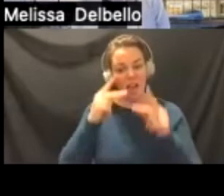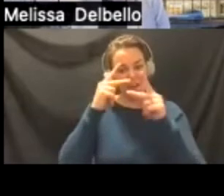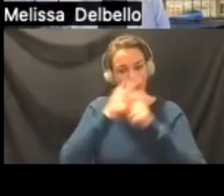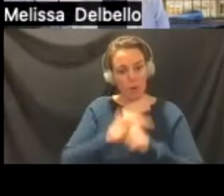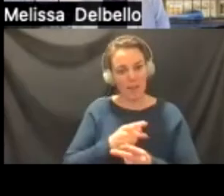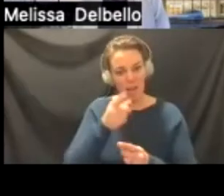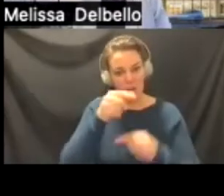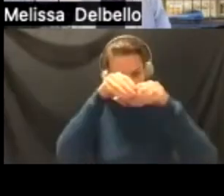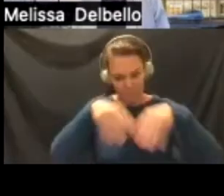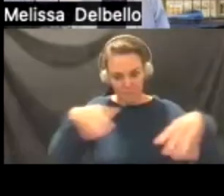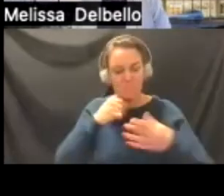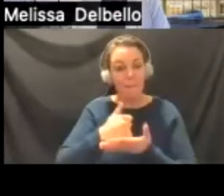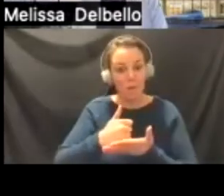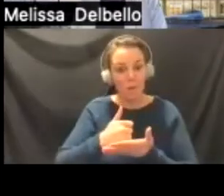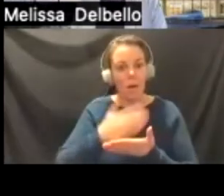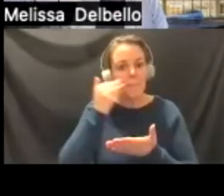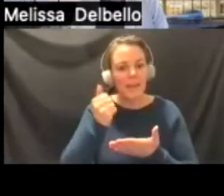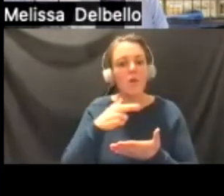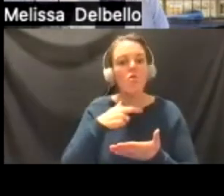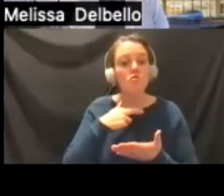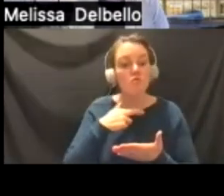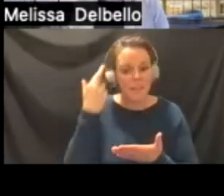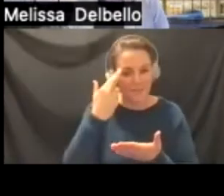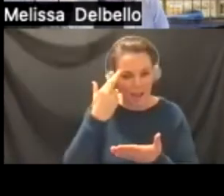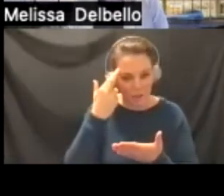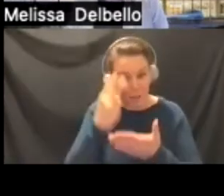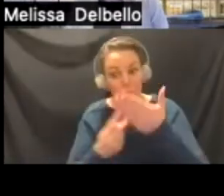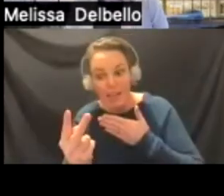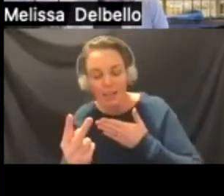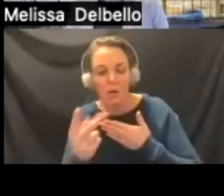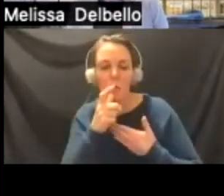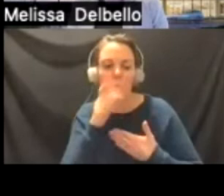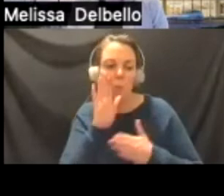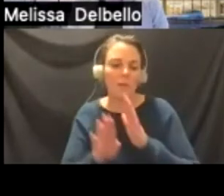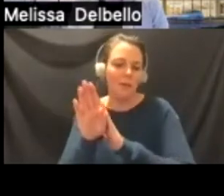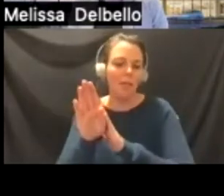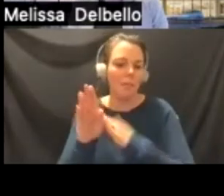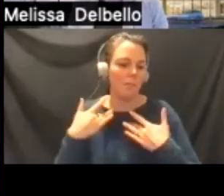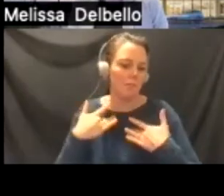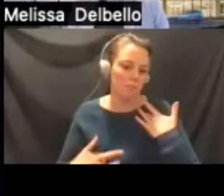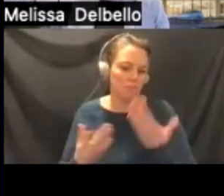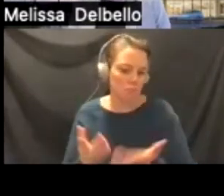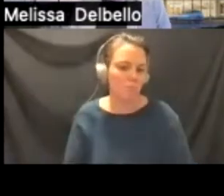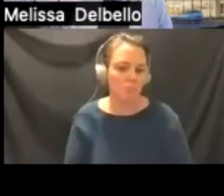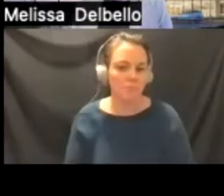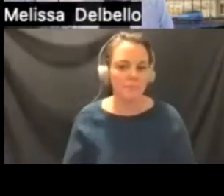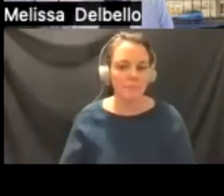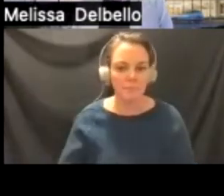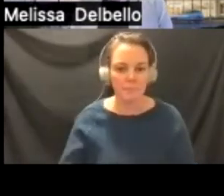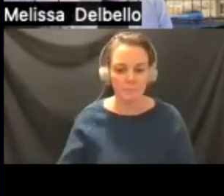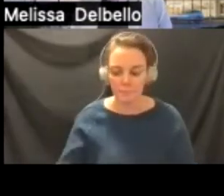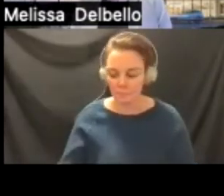again, they use risk factors to predict who's going to go on to develop these illnesses. There's a